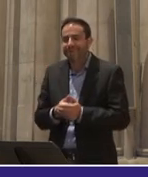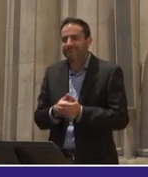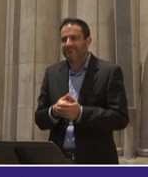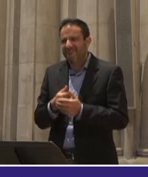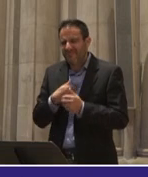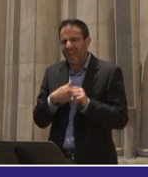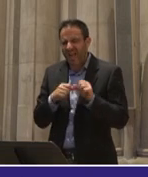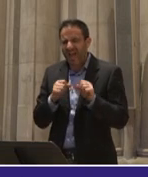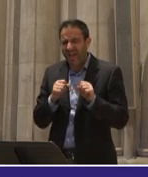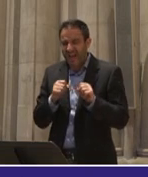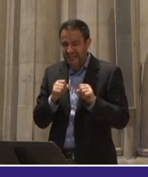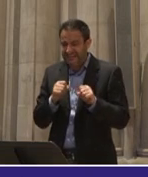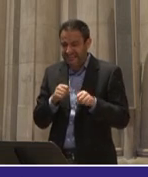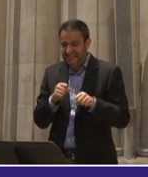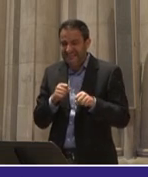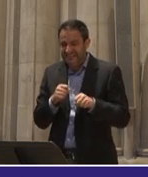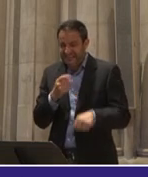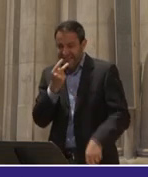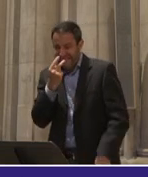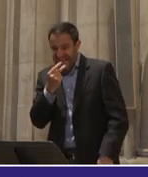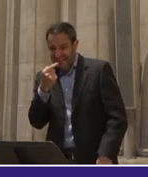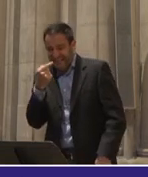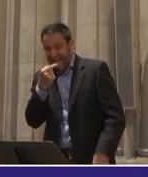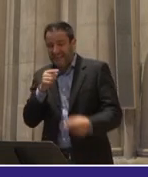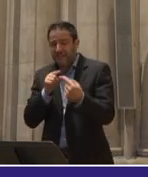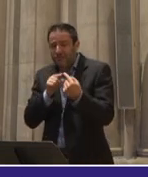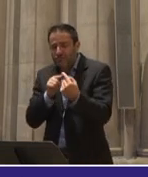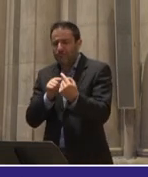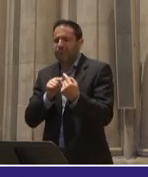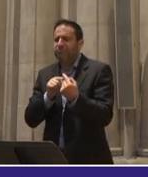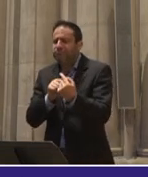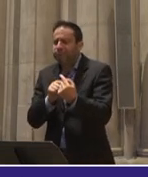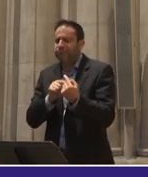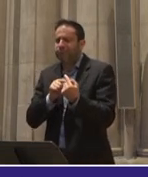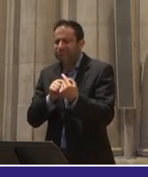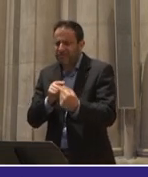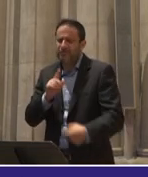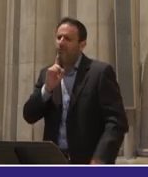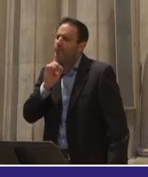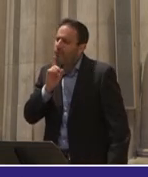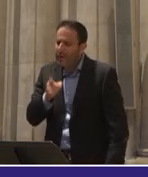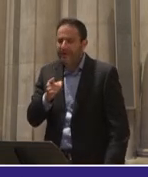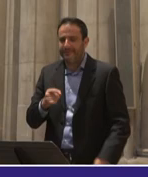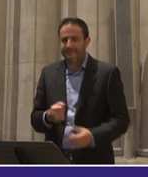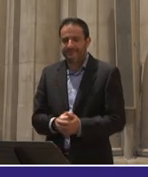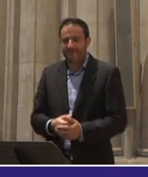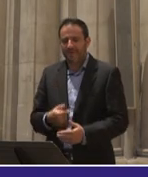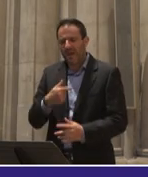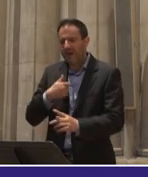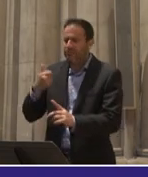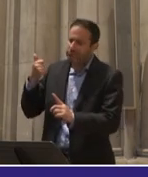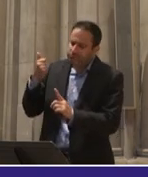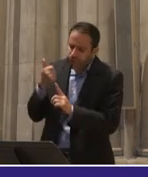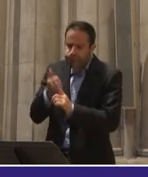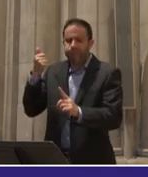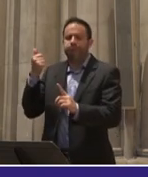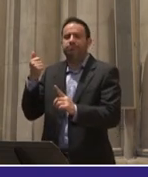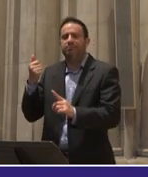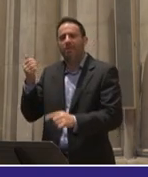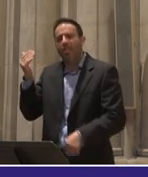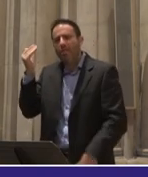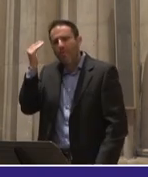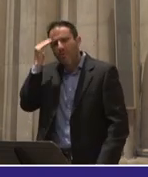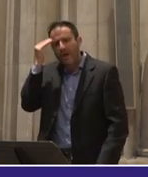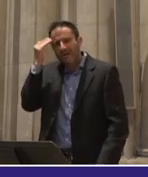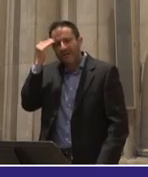could also tell that his struggle was real. And I was struck by his awareness of where he was